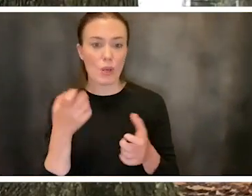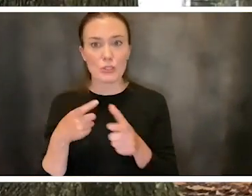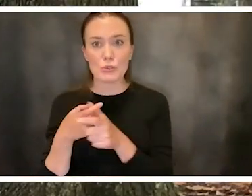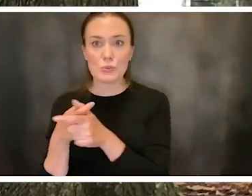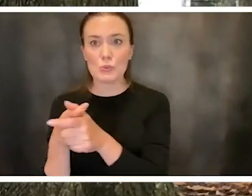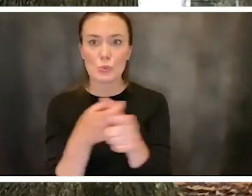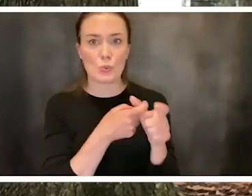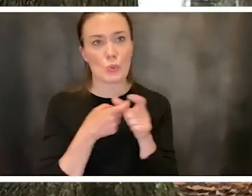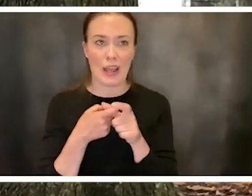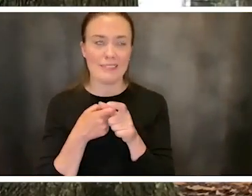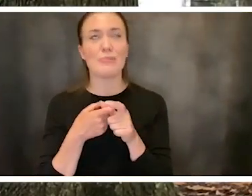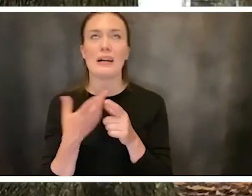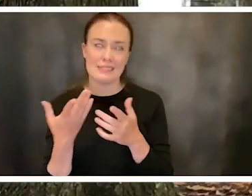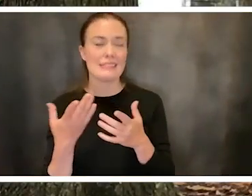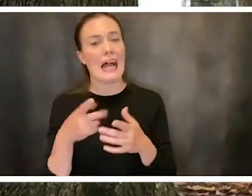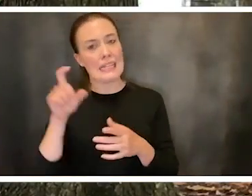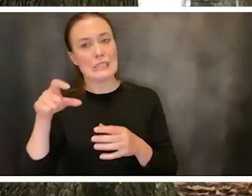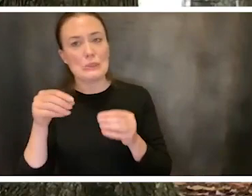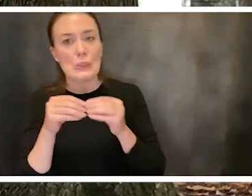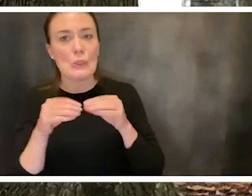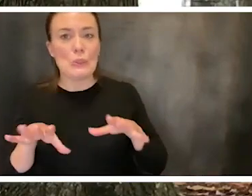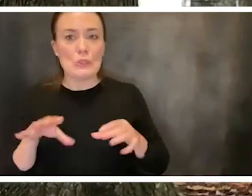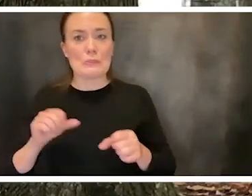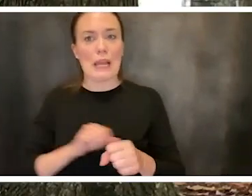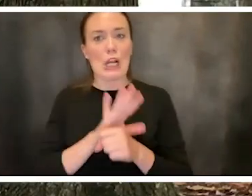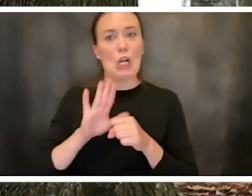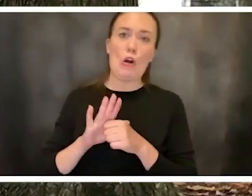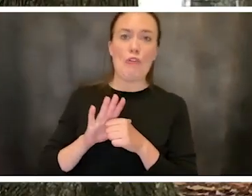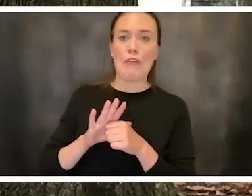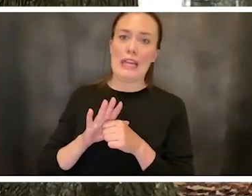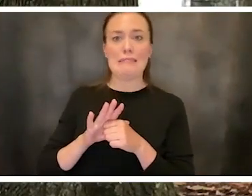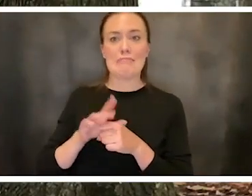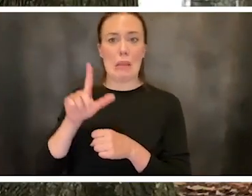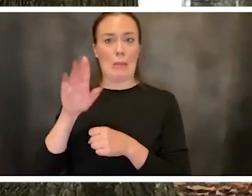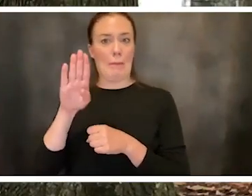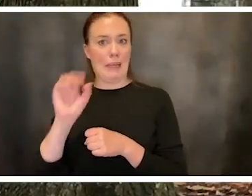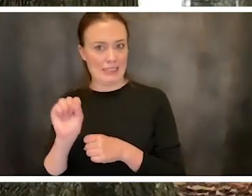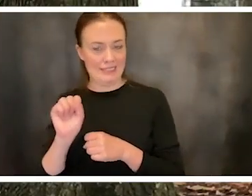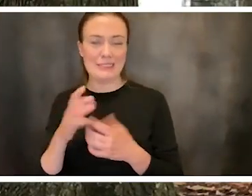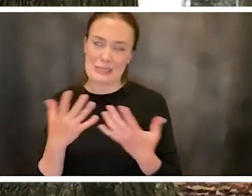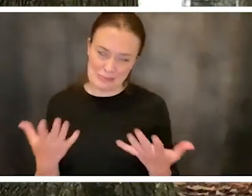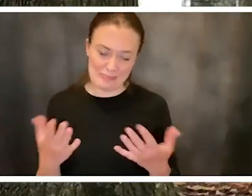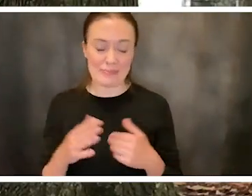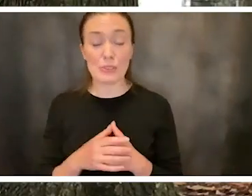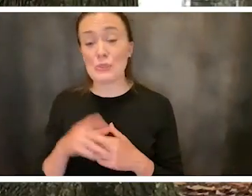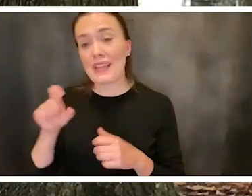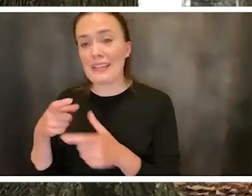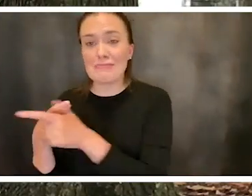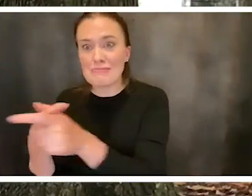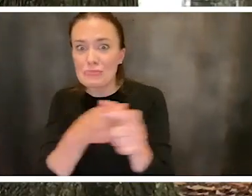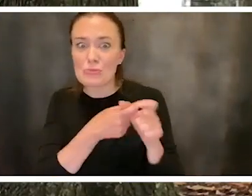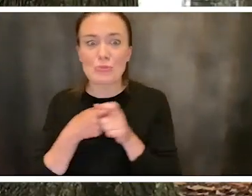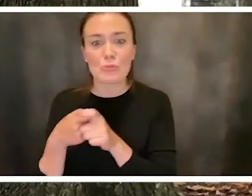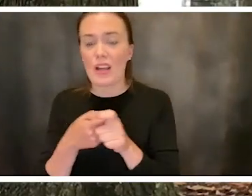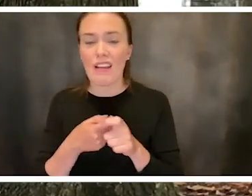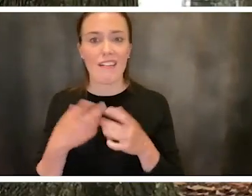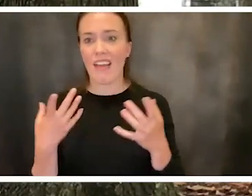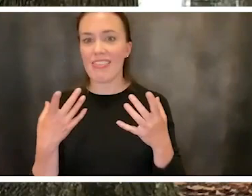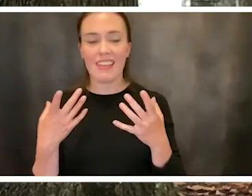get there. So it's really neat. You know, you can walk through these. You got the river on one side, the canal on the other, canopies of trees, and then burst out under this beautiful